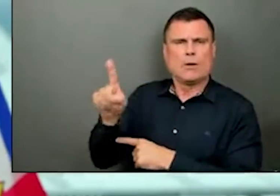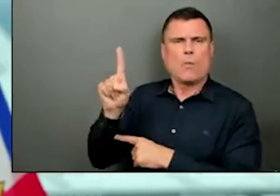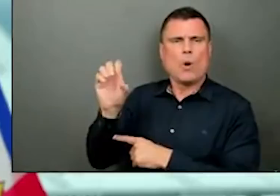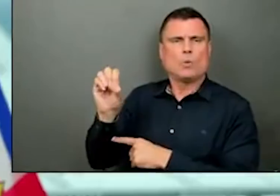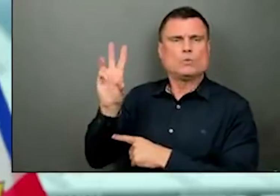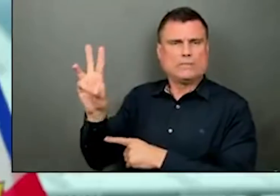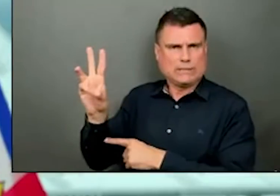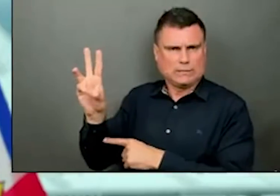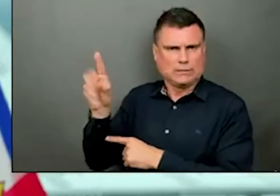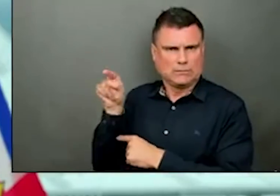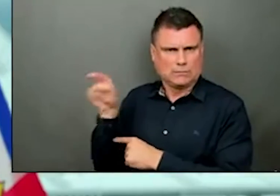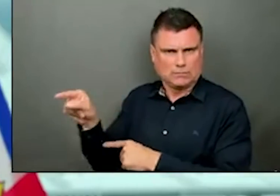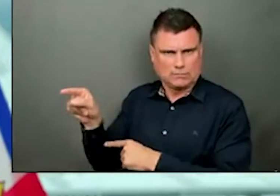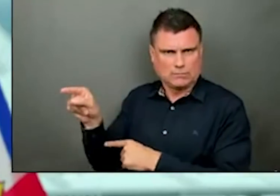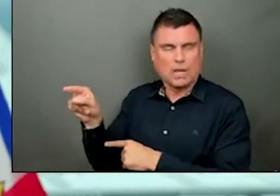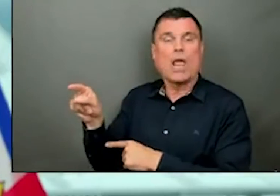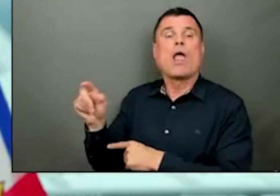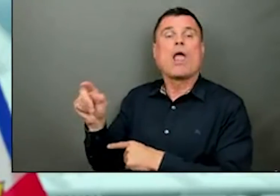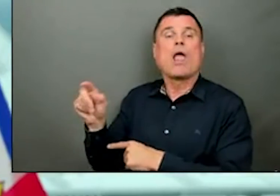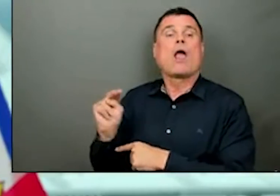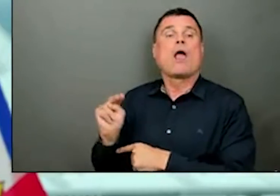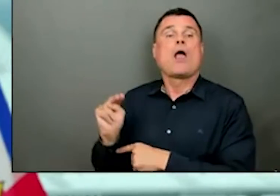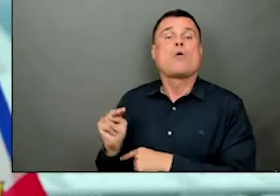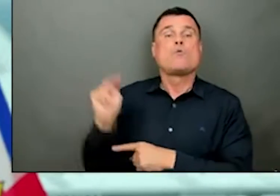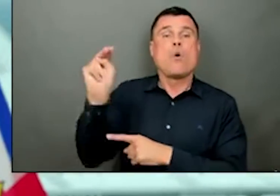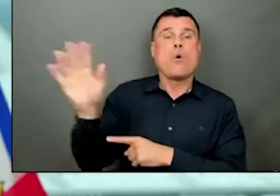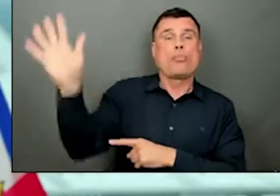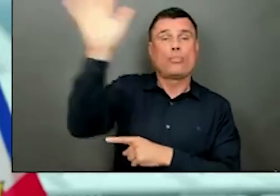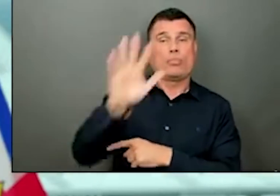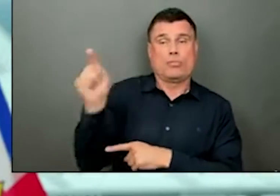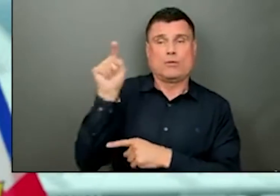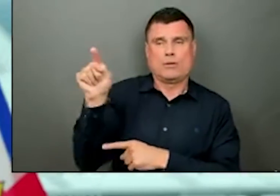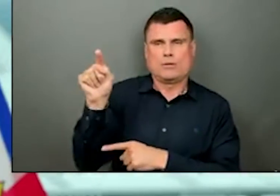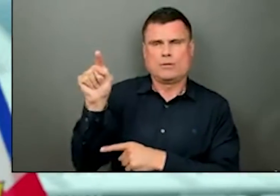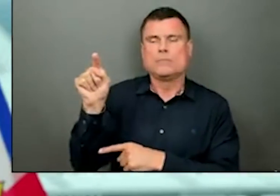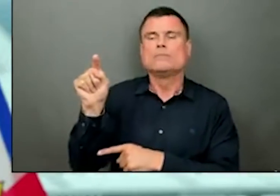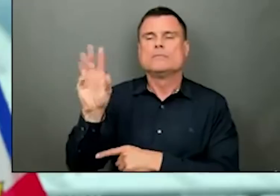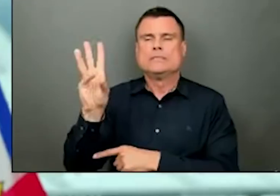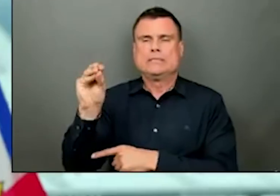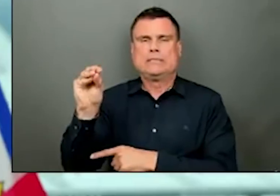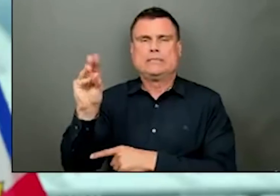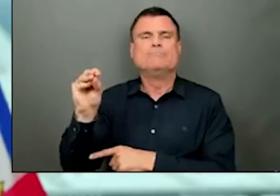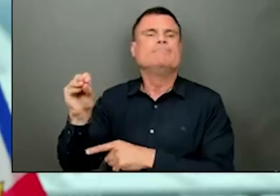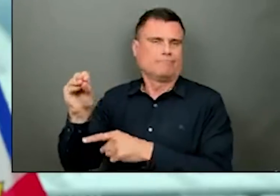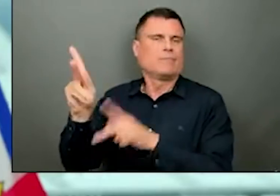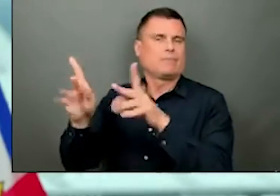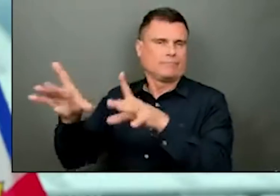Health Region, and 60 people who live in the Northern Health Region. We currently have